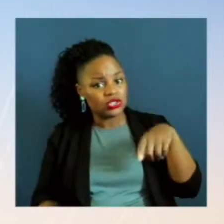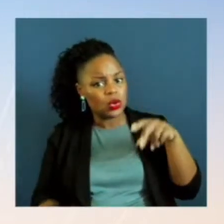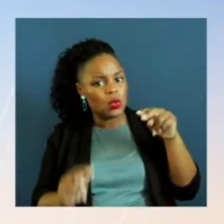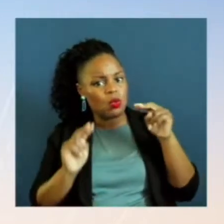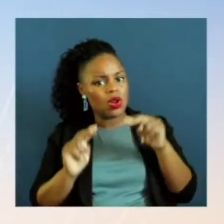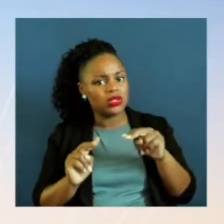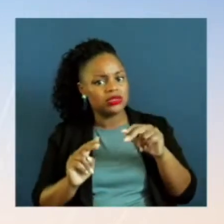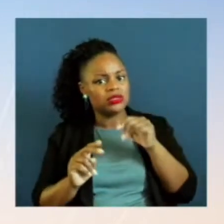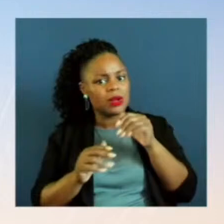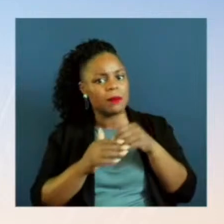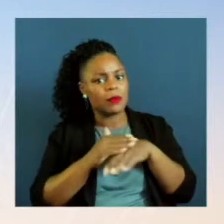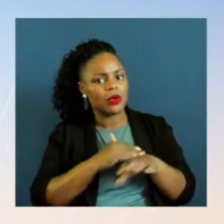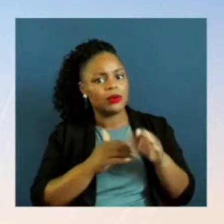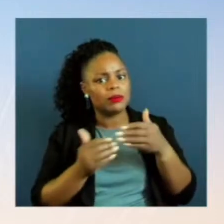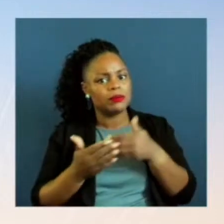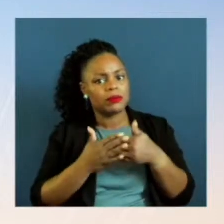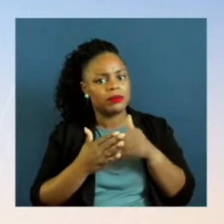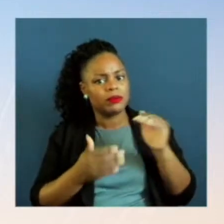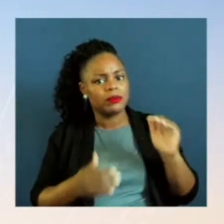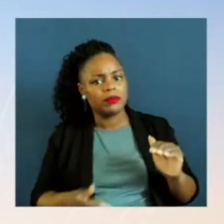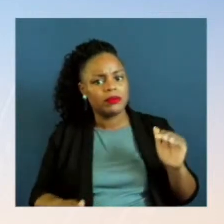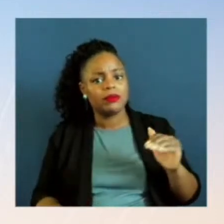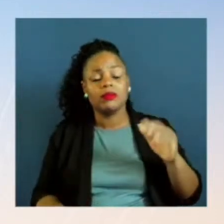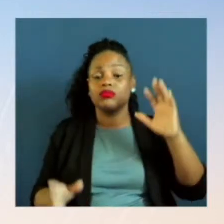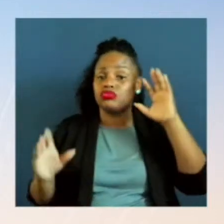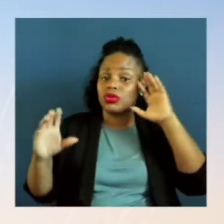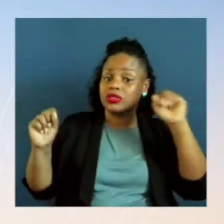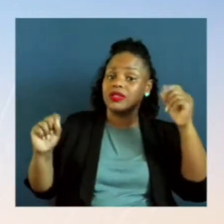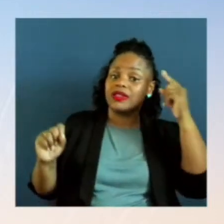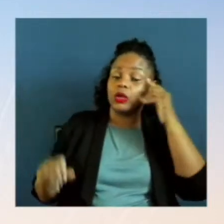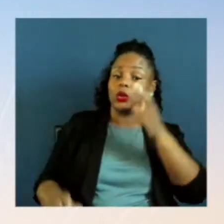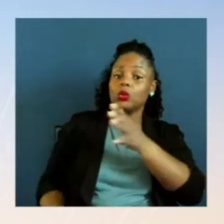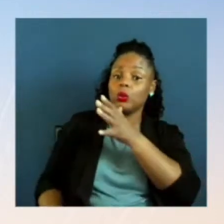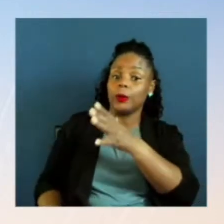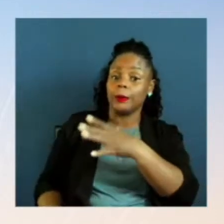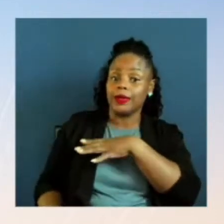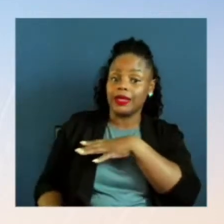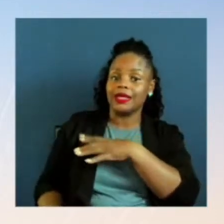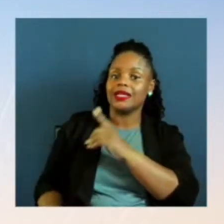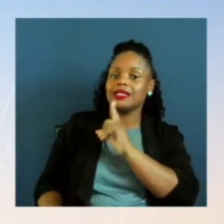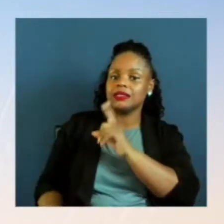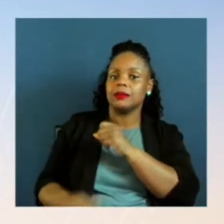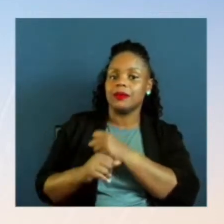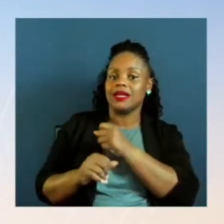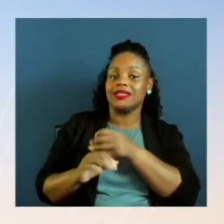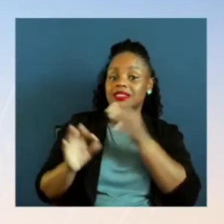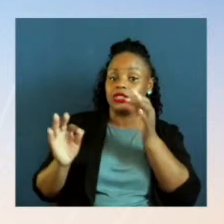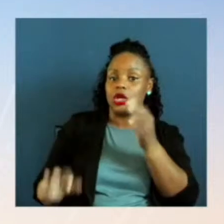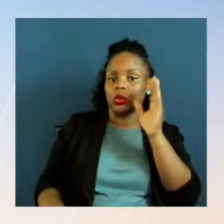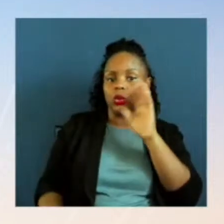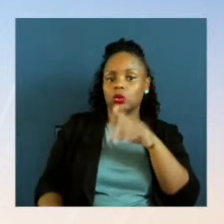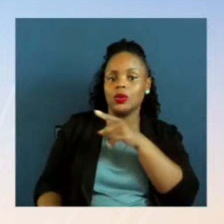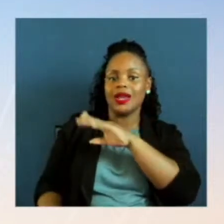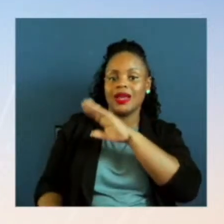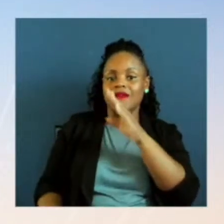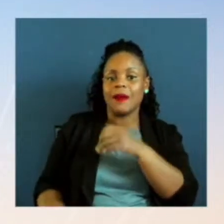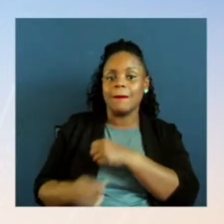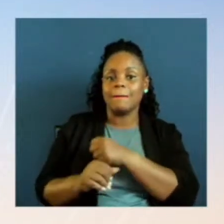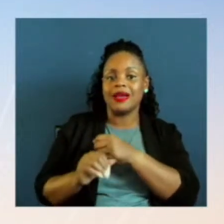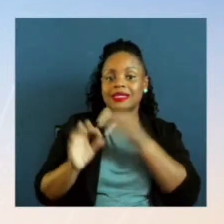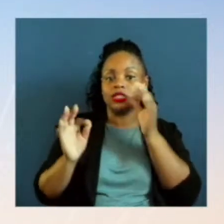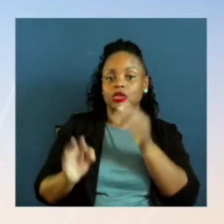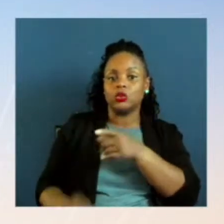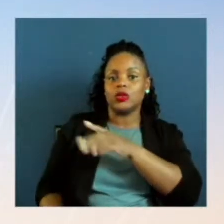decisions, and up to a woman to make those decisions with her doctor. I know you've never faced those choices, nor have you ever been pregnant, but for women out there who have faced